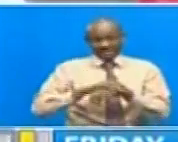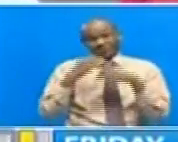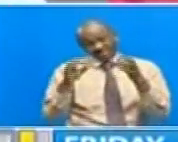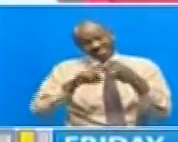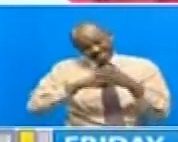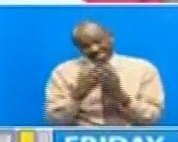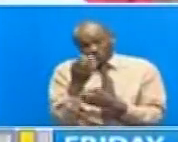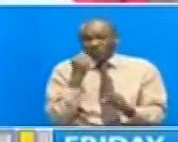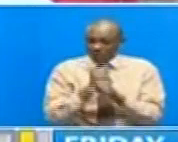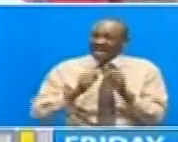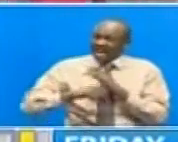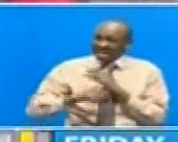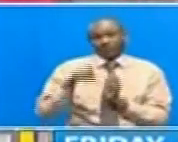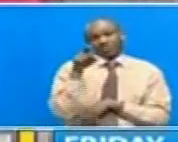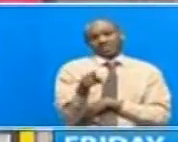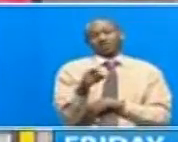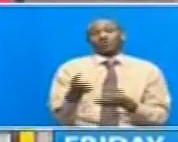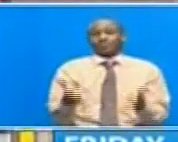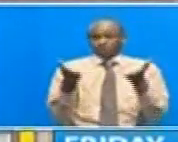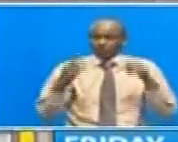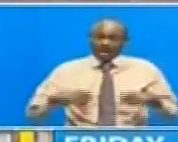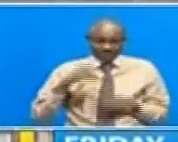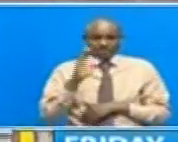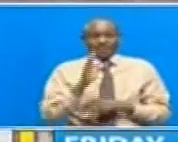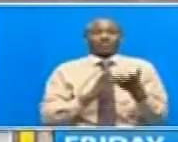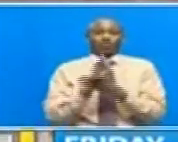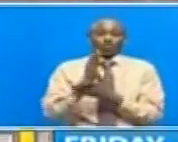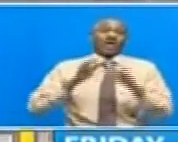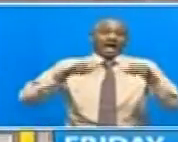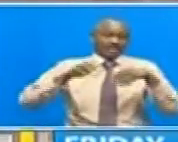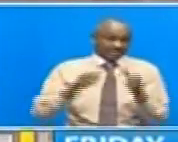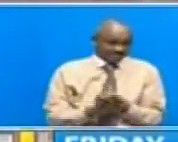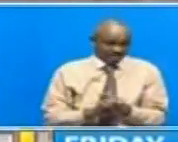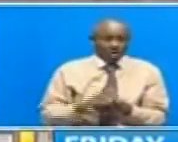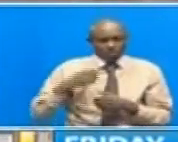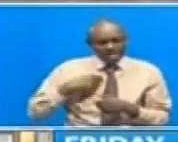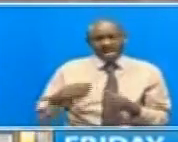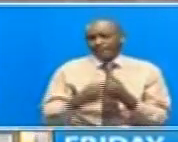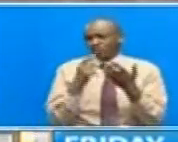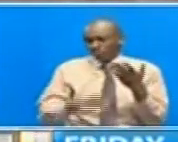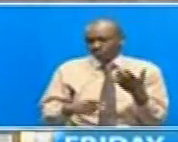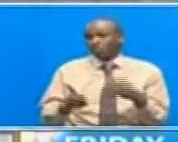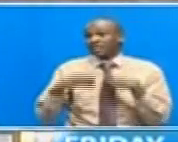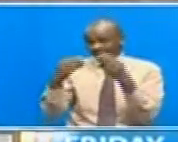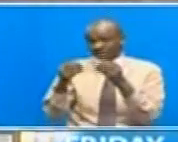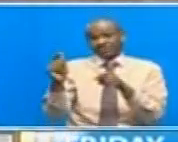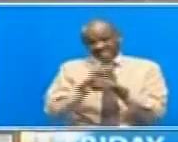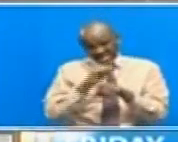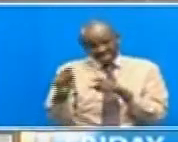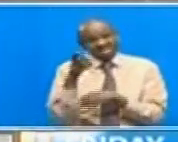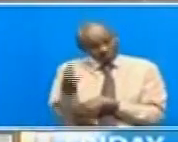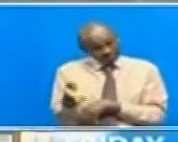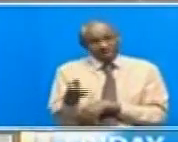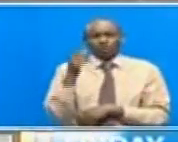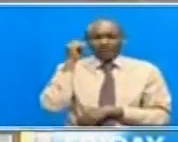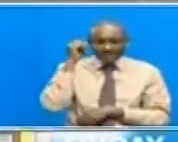and have worked very hard to improve their livelihood through agriculture. And we've gone ahead to even train these farmers to